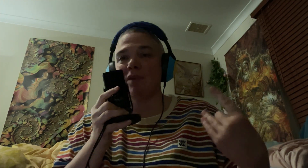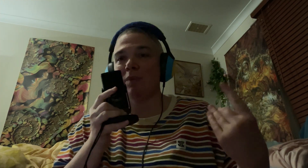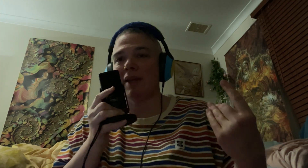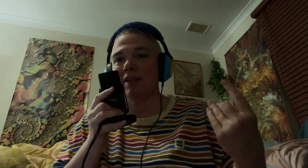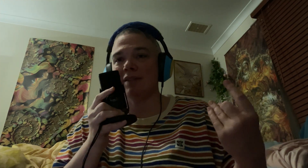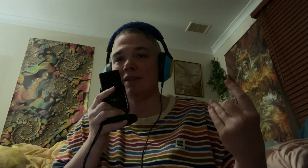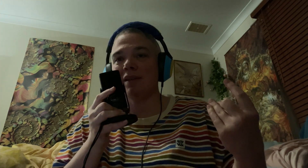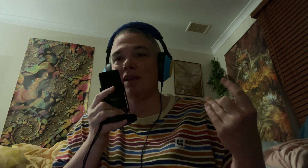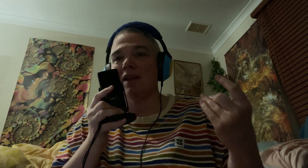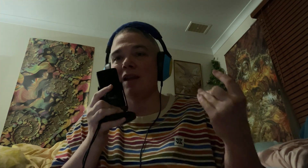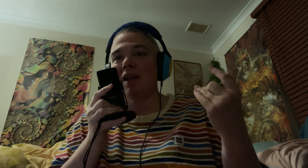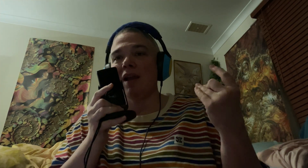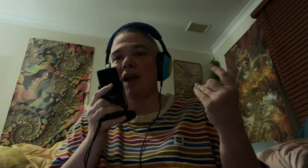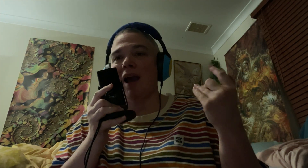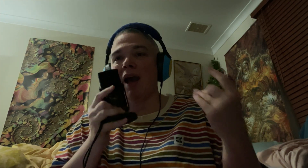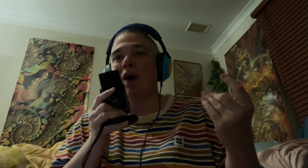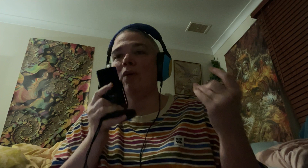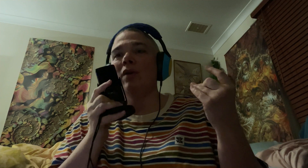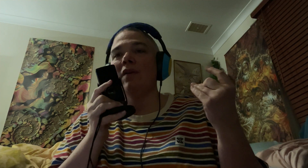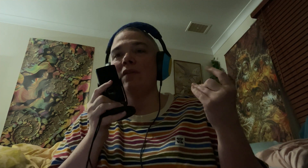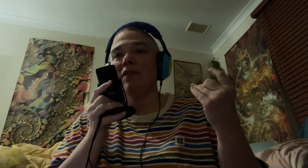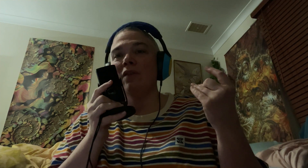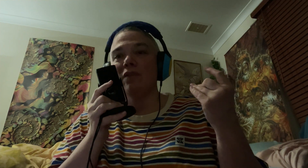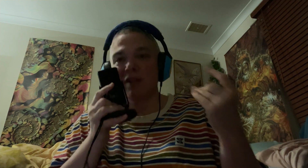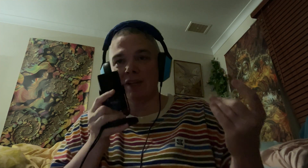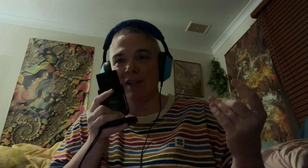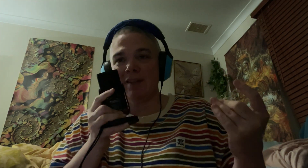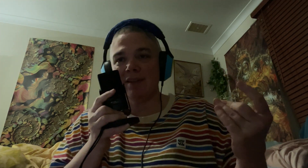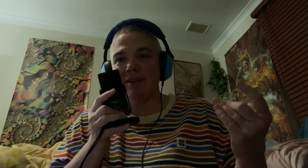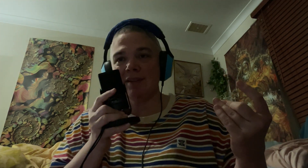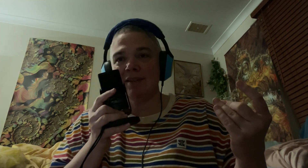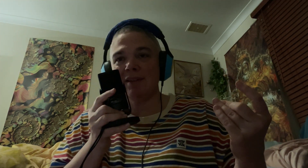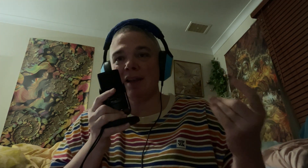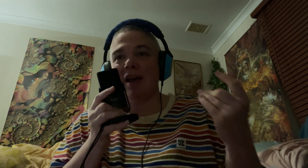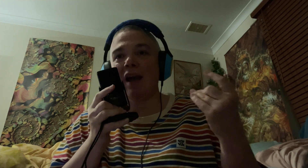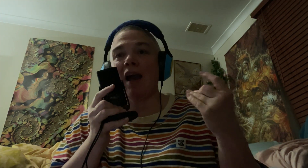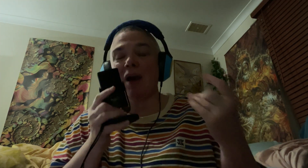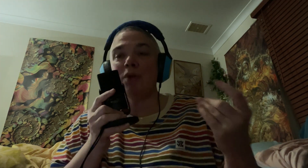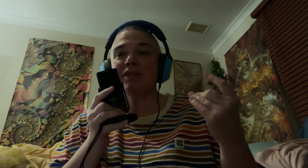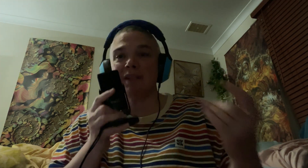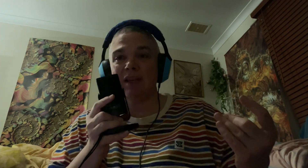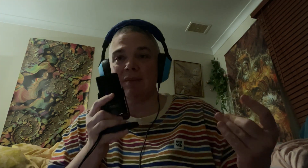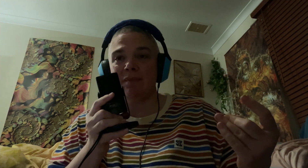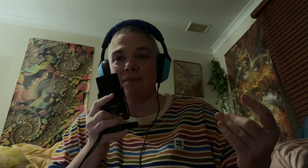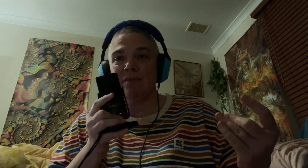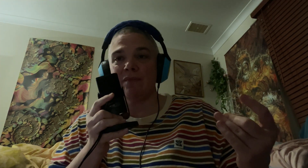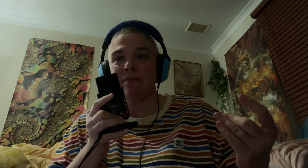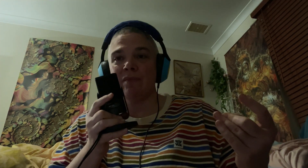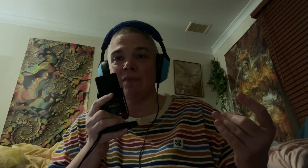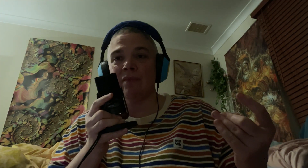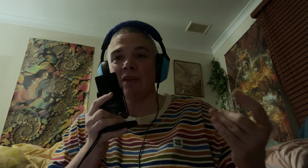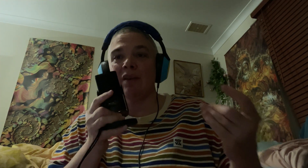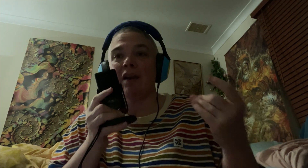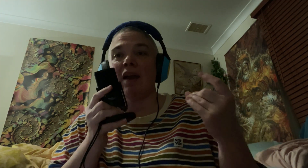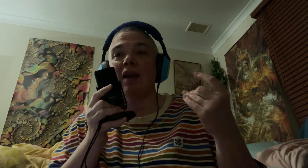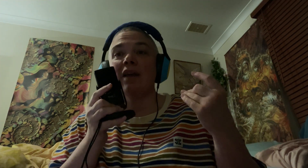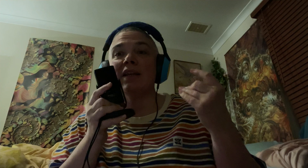many different ways, our funding, our scheme